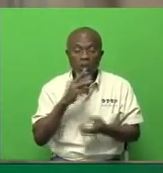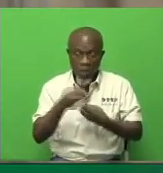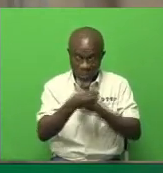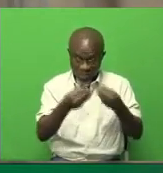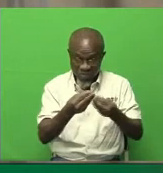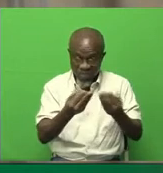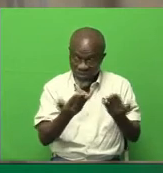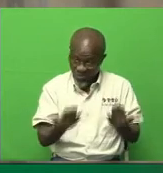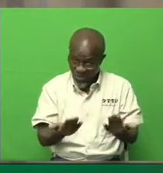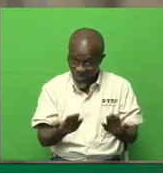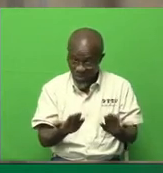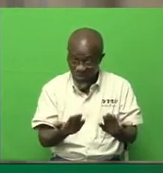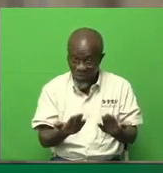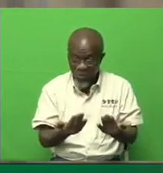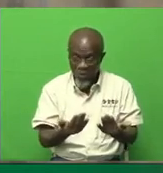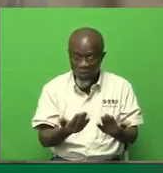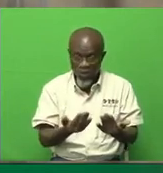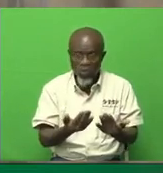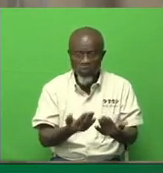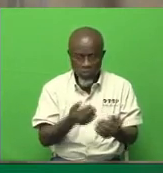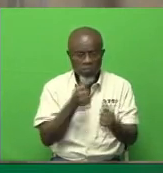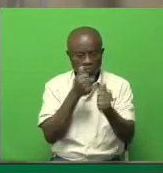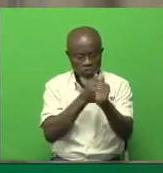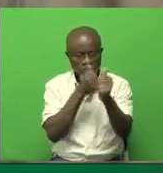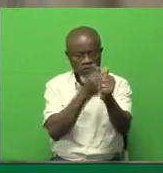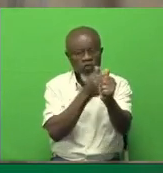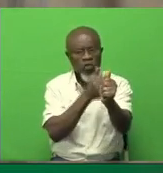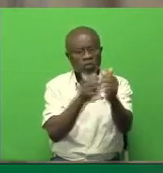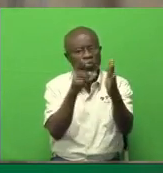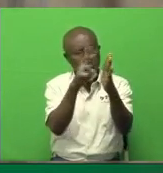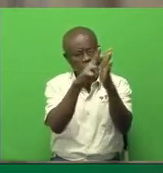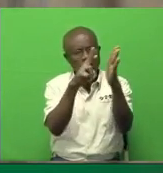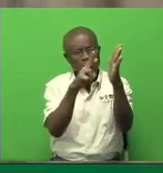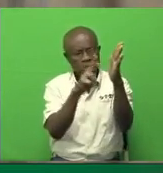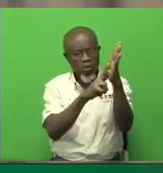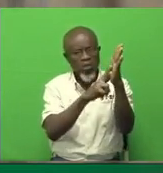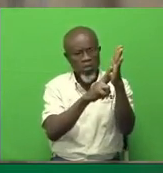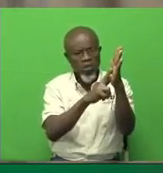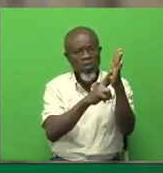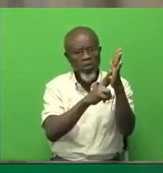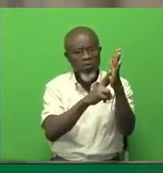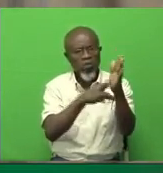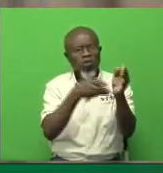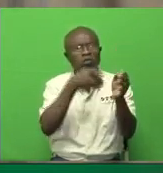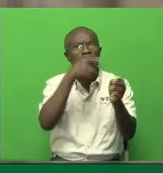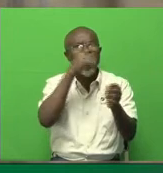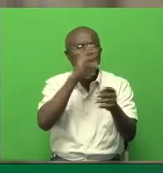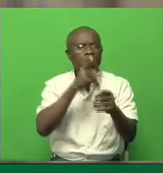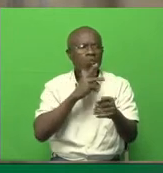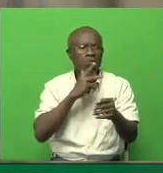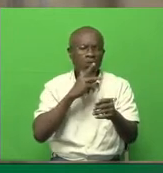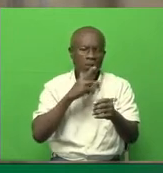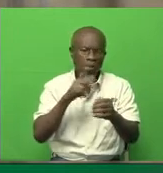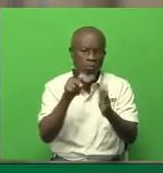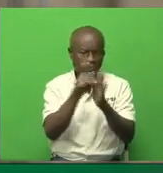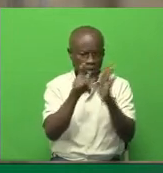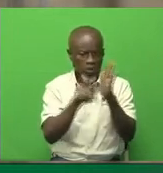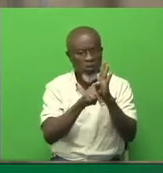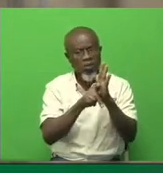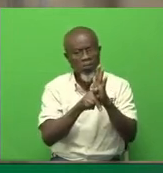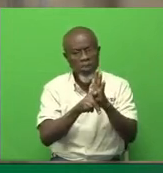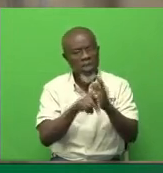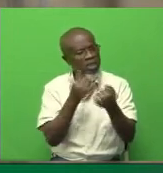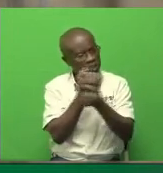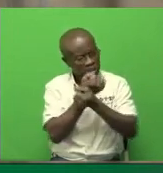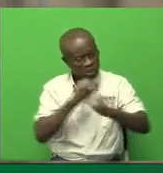distribution system complies with the guidelines of drinking water quality of the World Health Organization and is